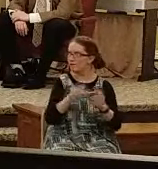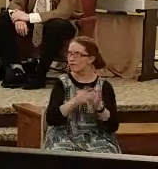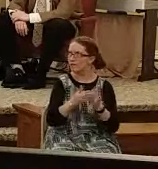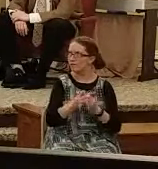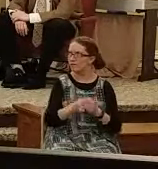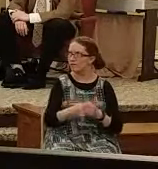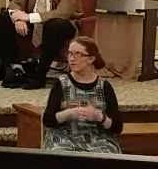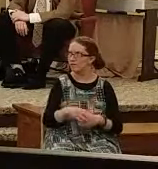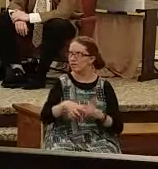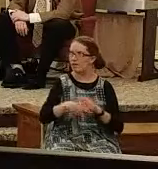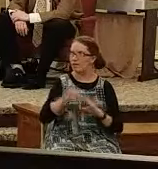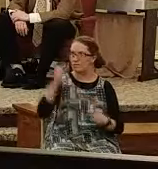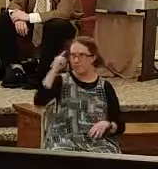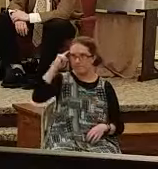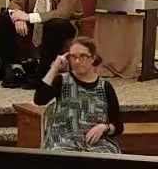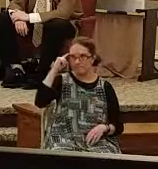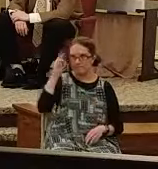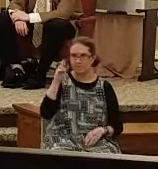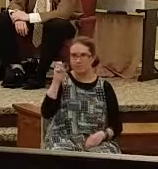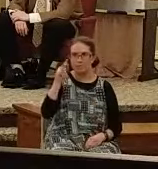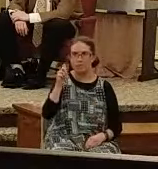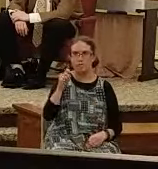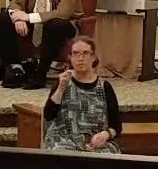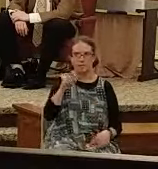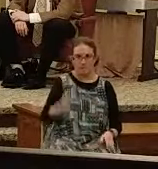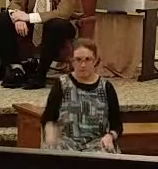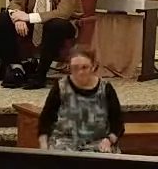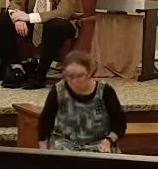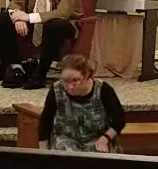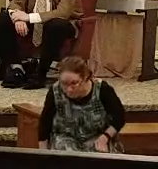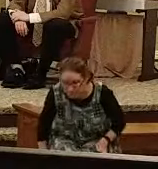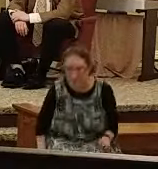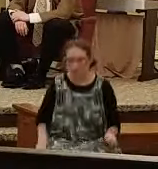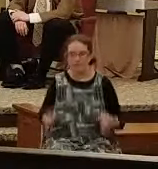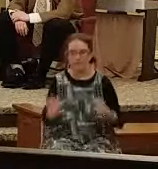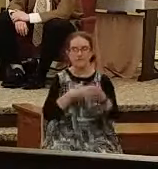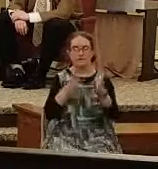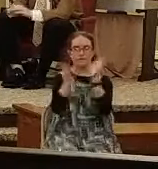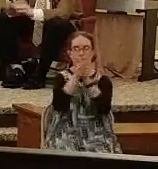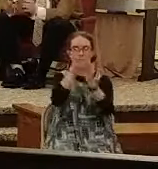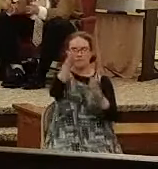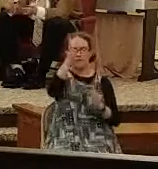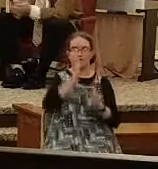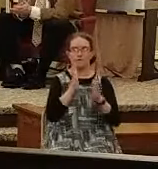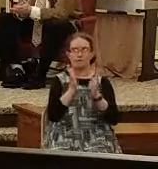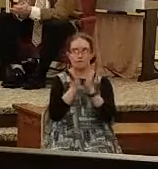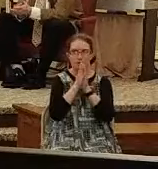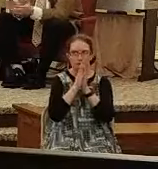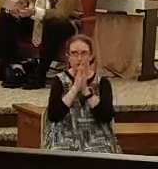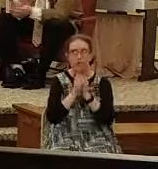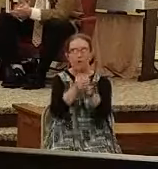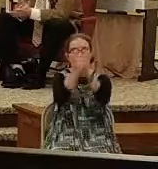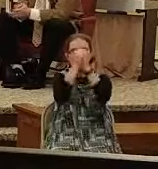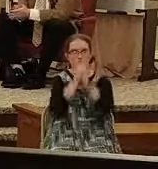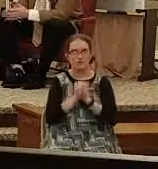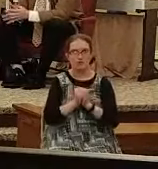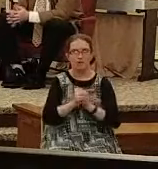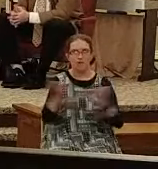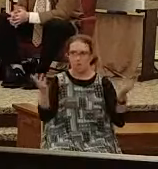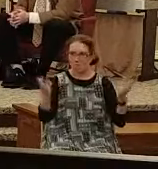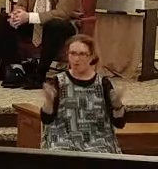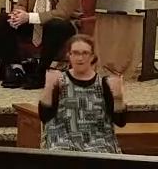mind. I rebuke you. And rebuke that spirit and begin to sing the praise of God or begin to pray or begin to worship.